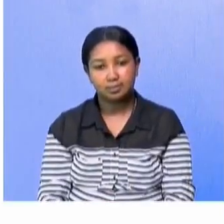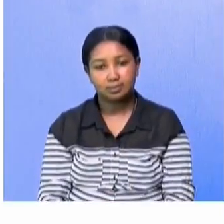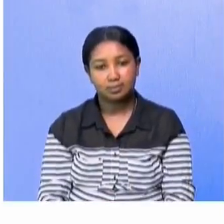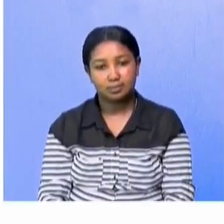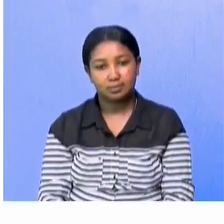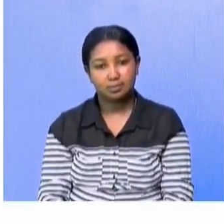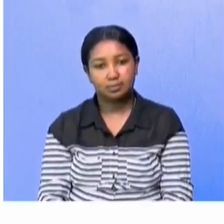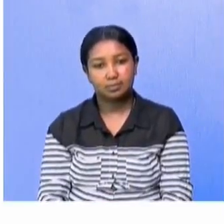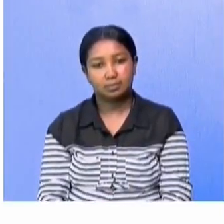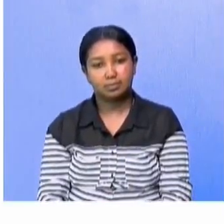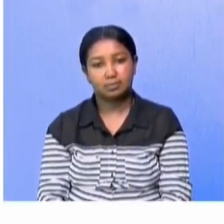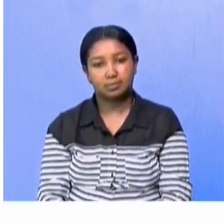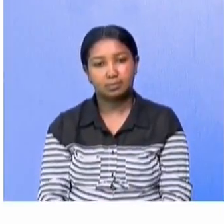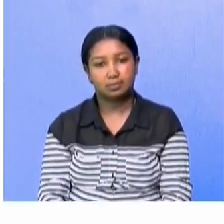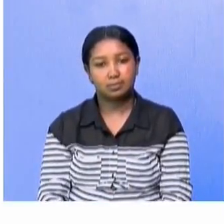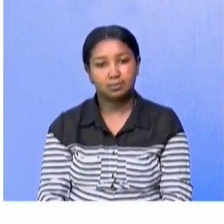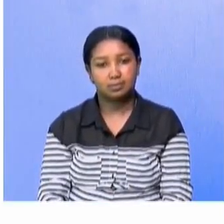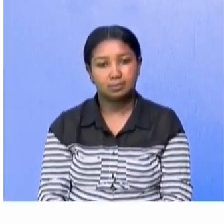Studying